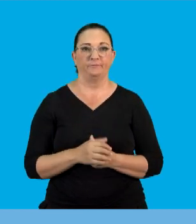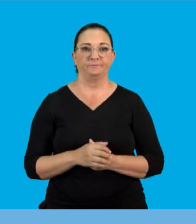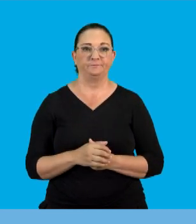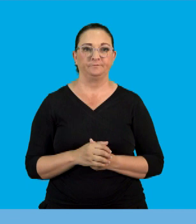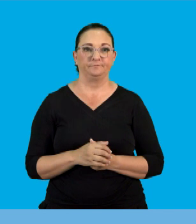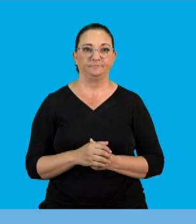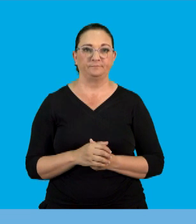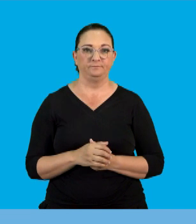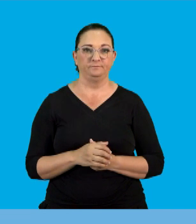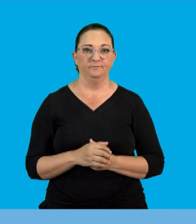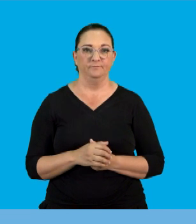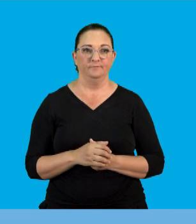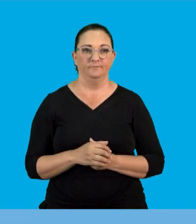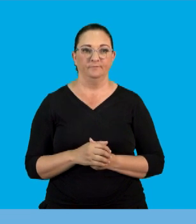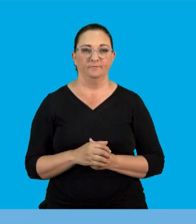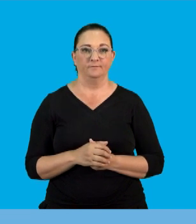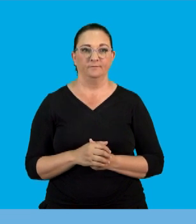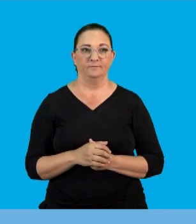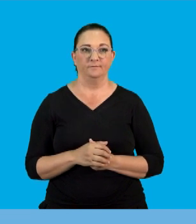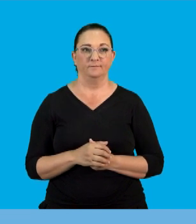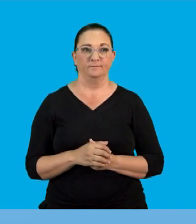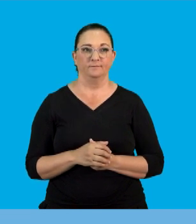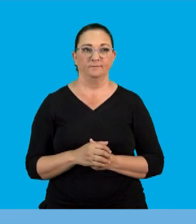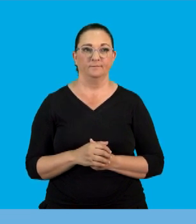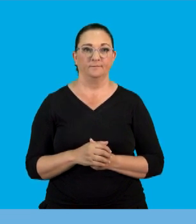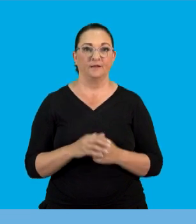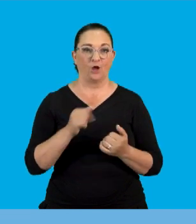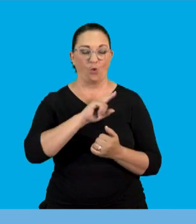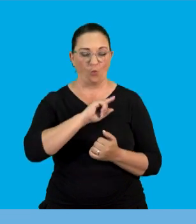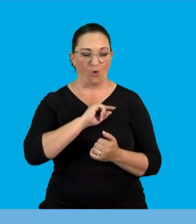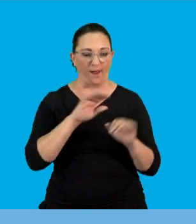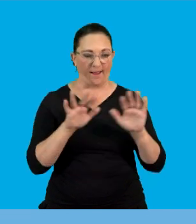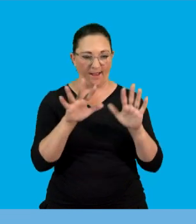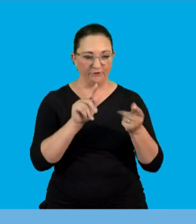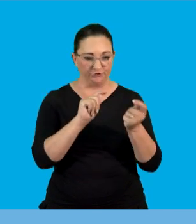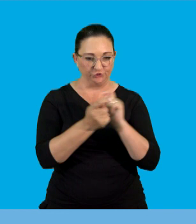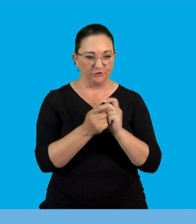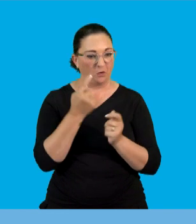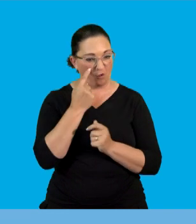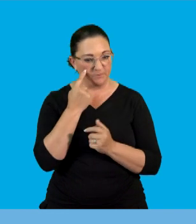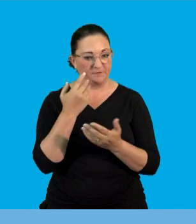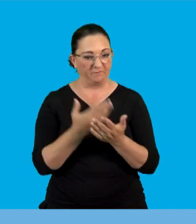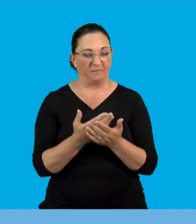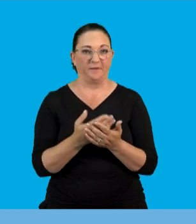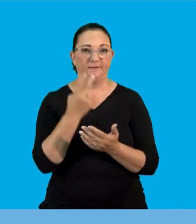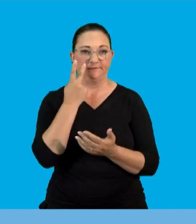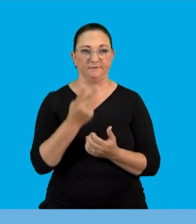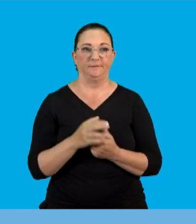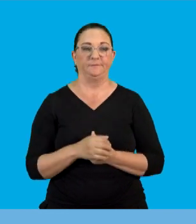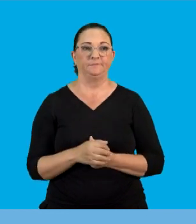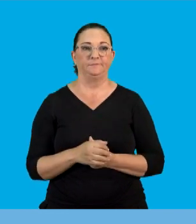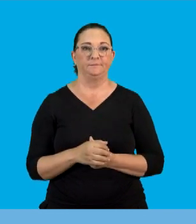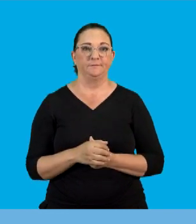particular indicator is mixed with the substance being tested. We're observing the color change in those